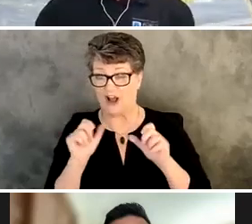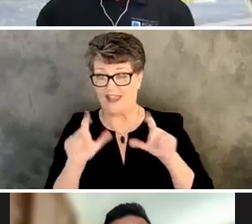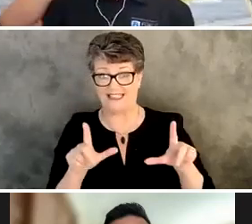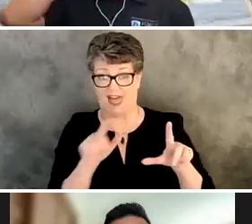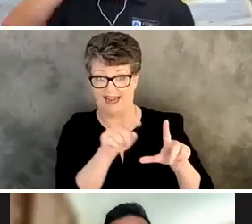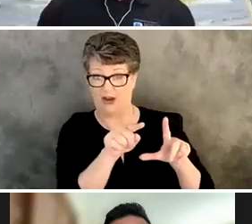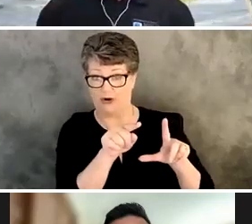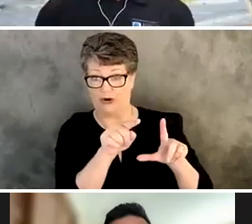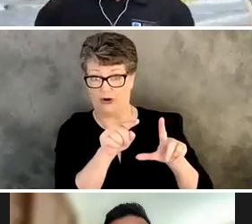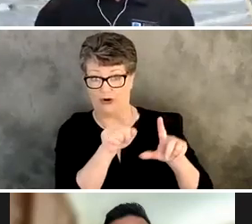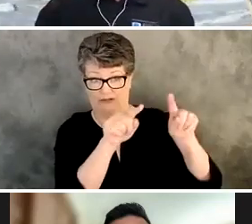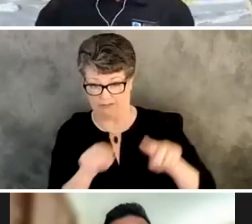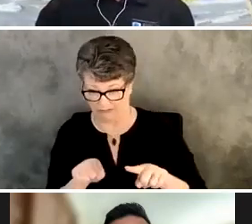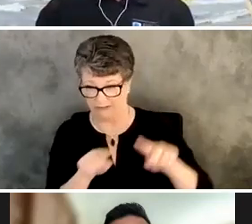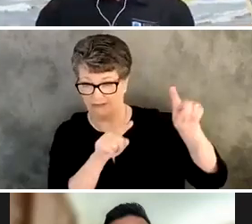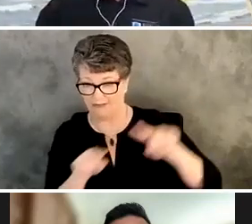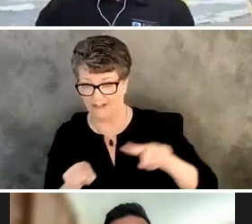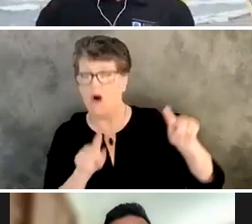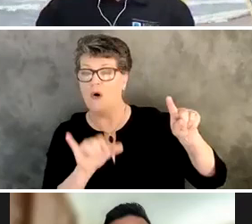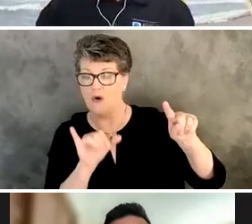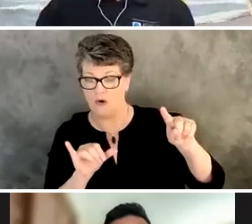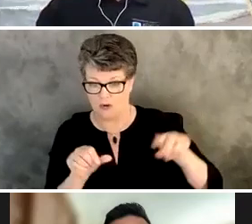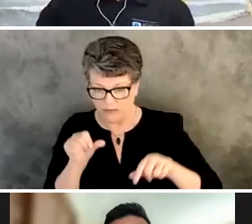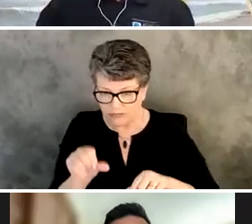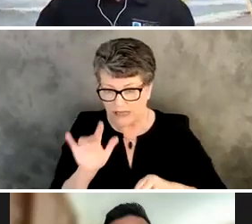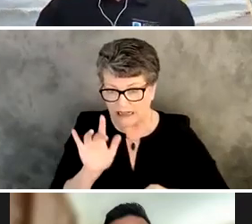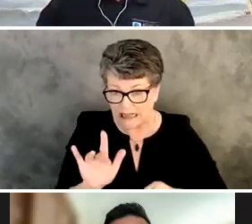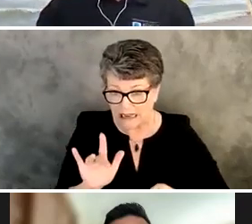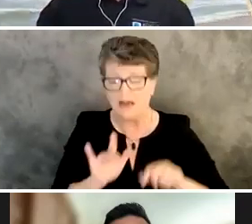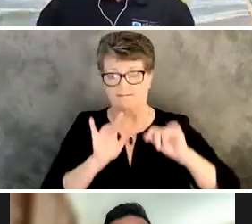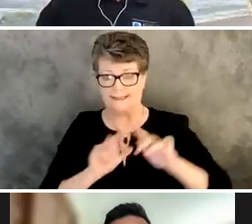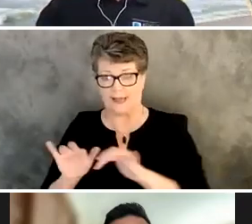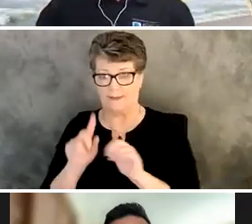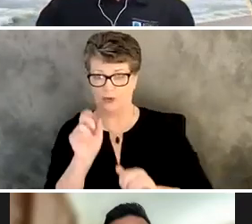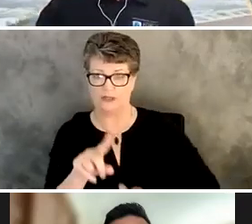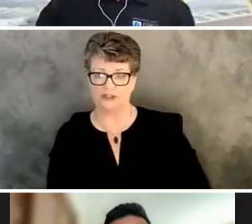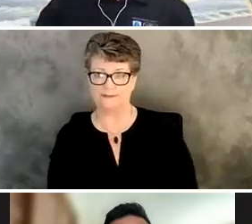here. So you should have that feature to click on and then type in your question.